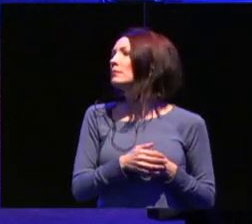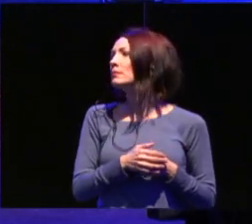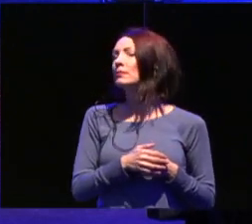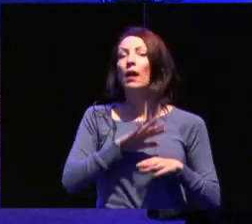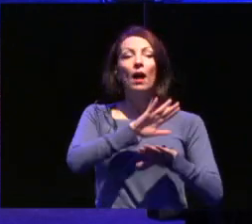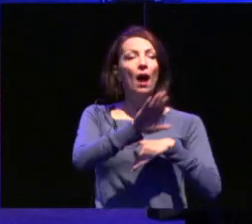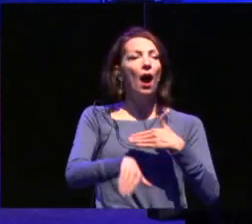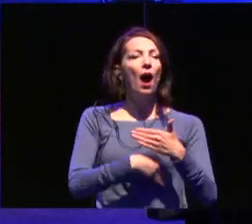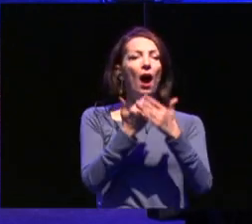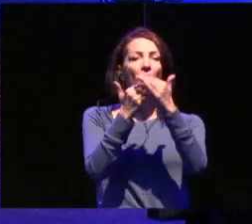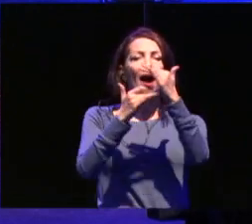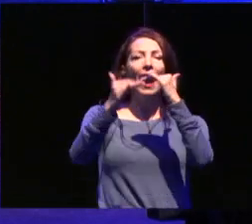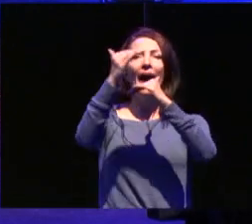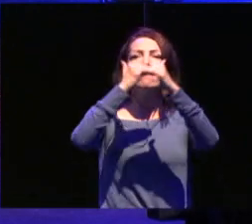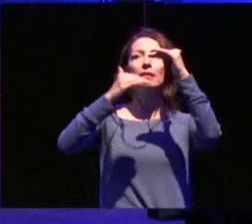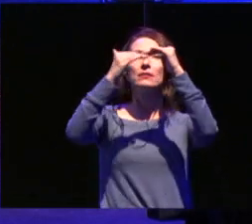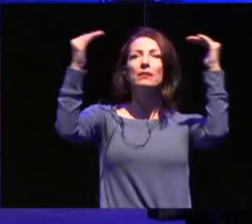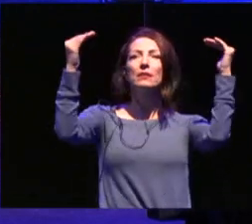And then all heaven breaks free.